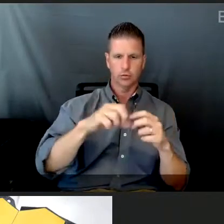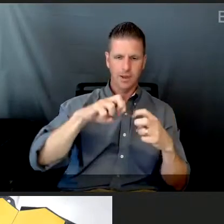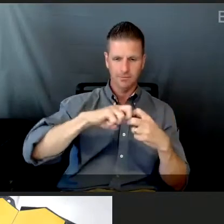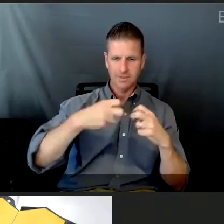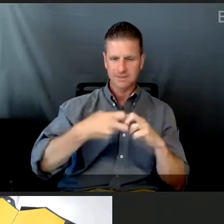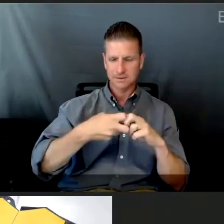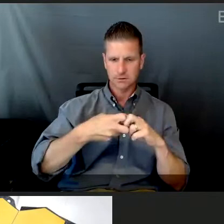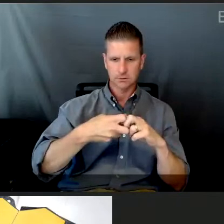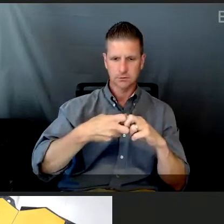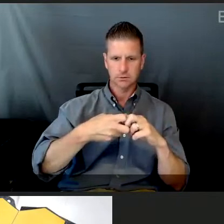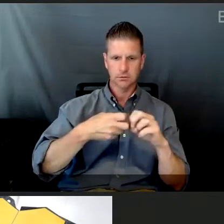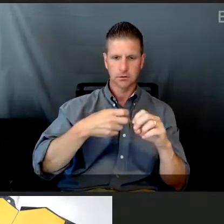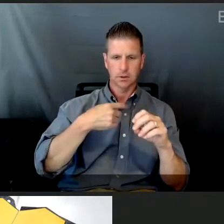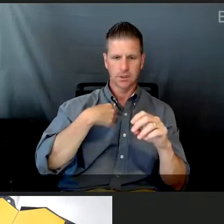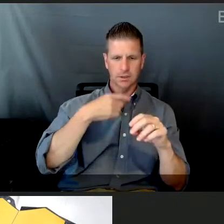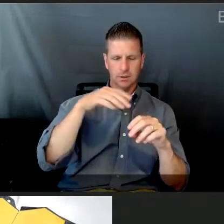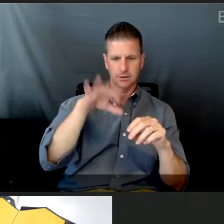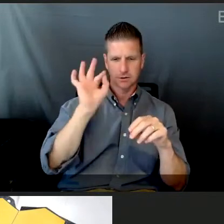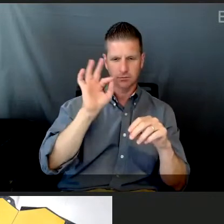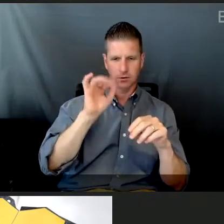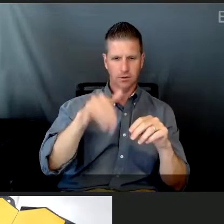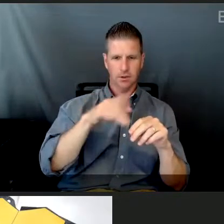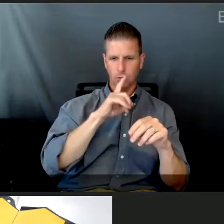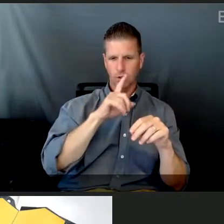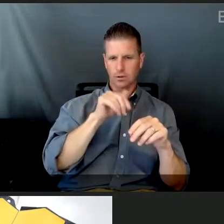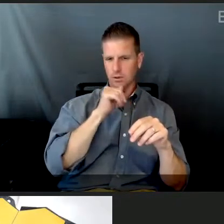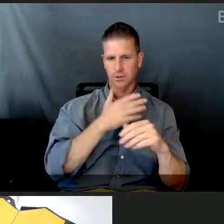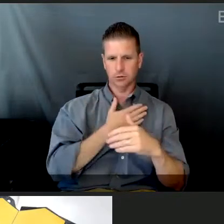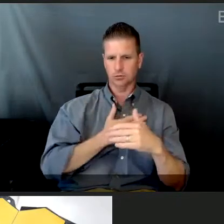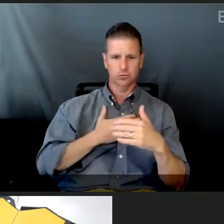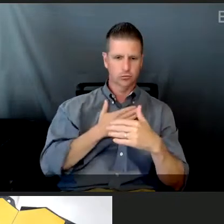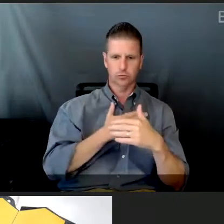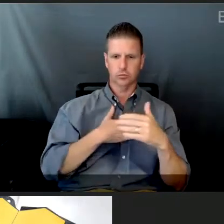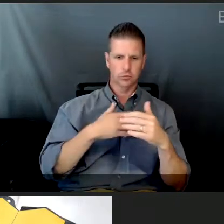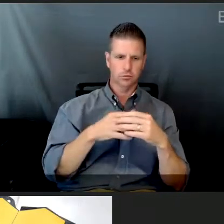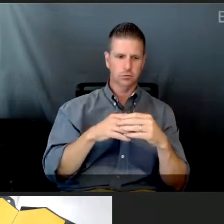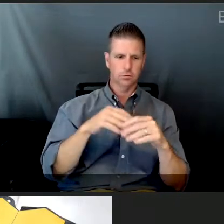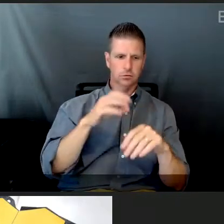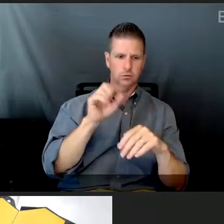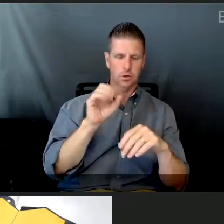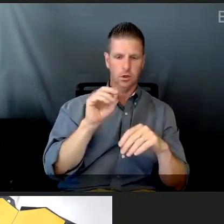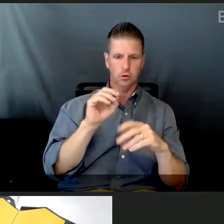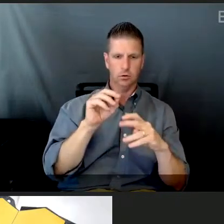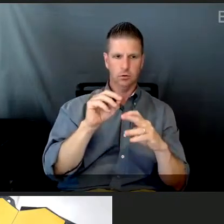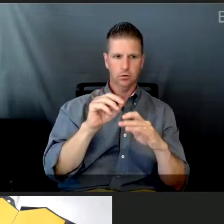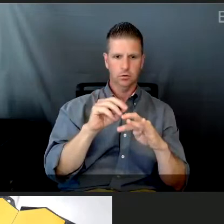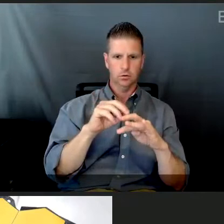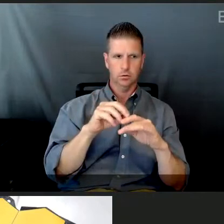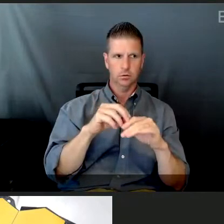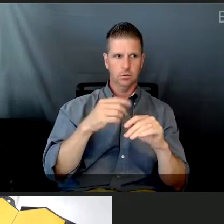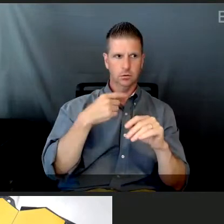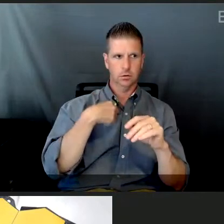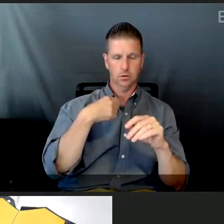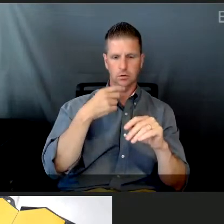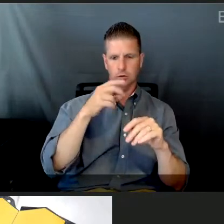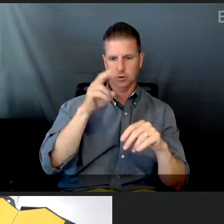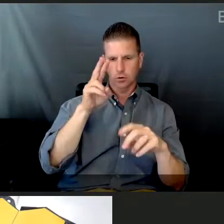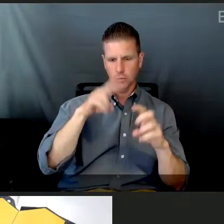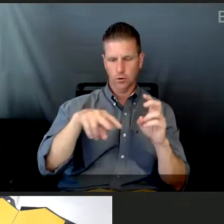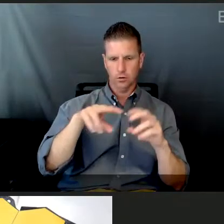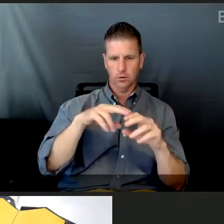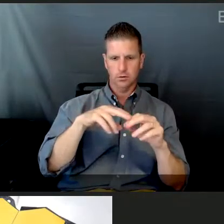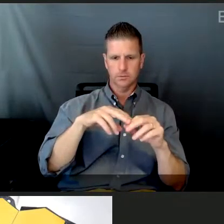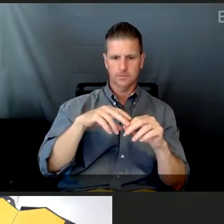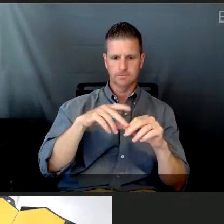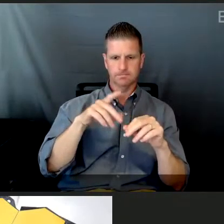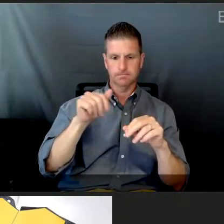major, and I discovered that I didn't really enjoy it very much. And so, I looked over, down